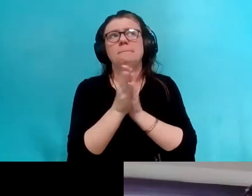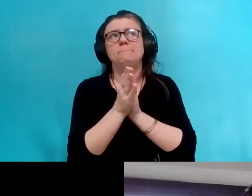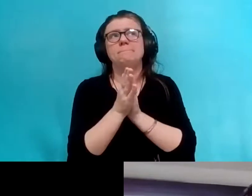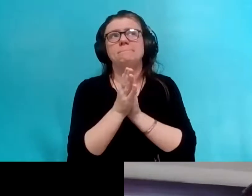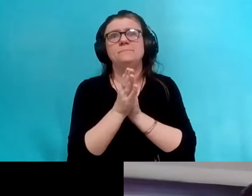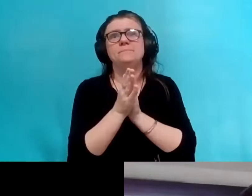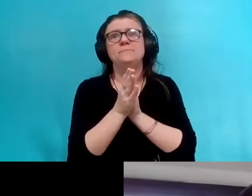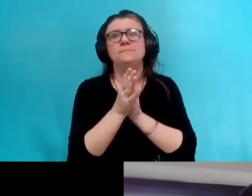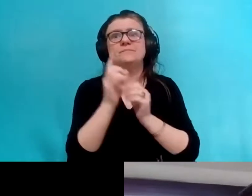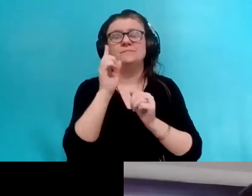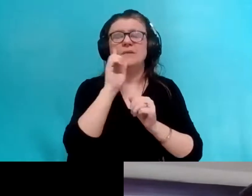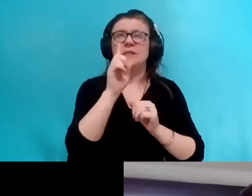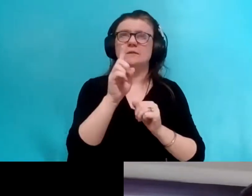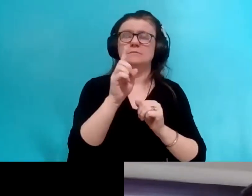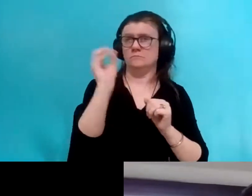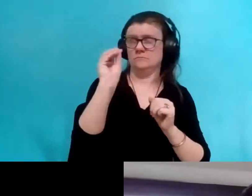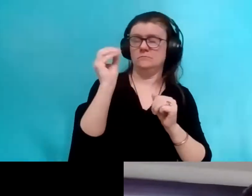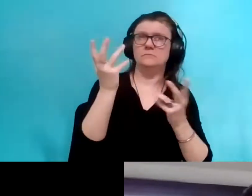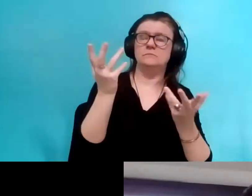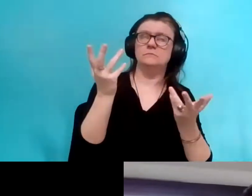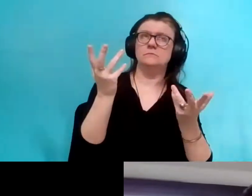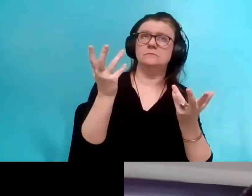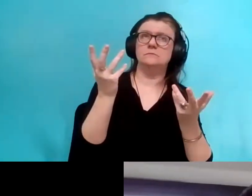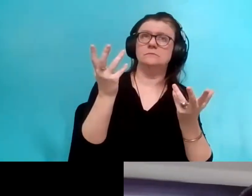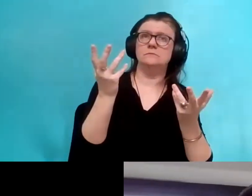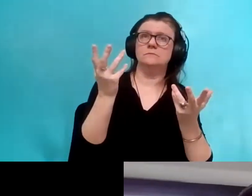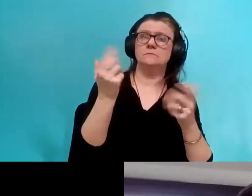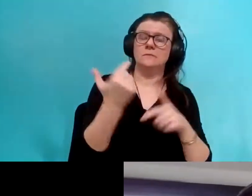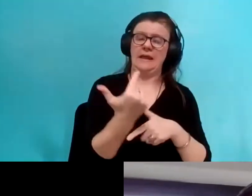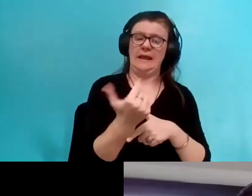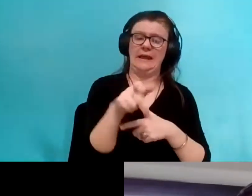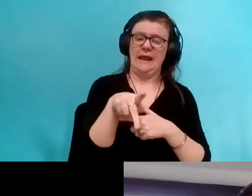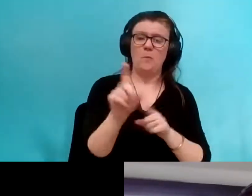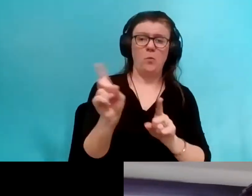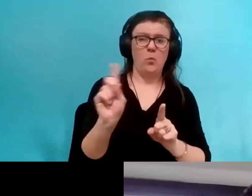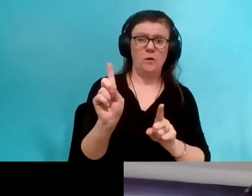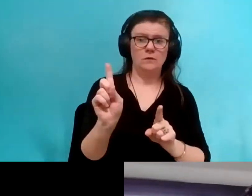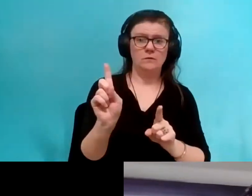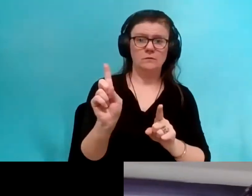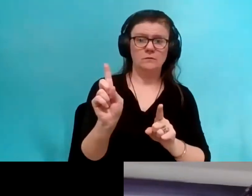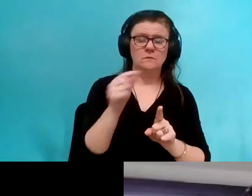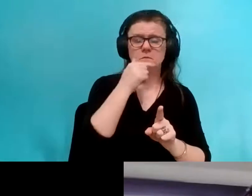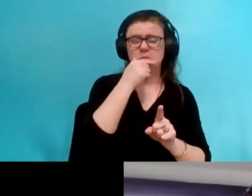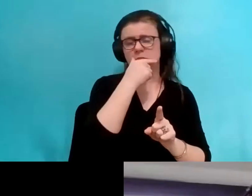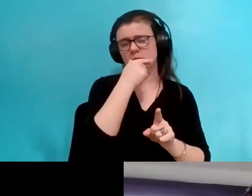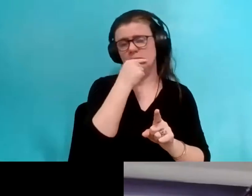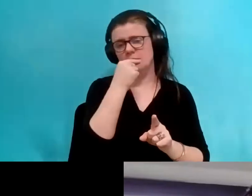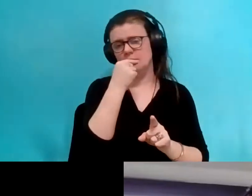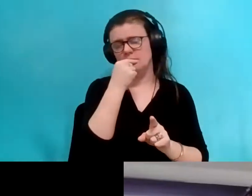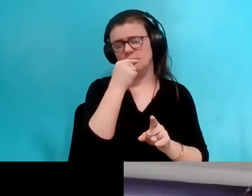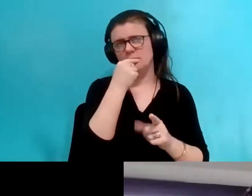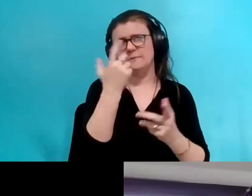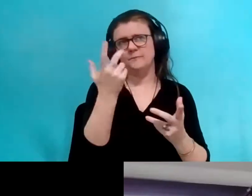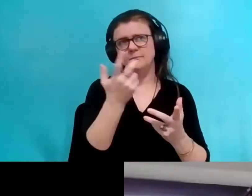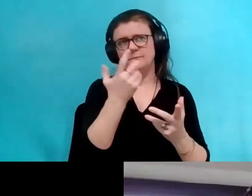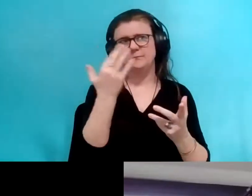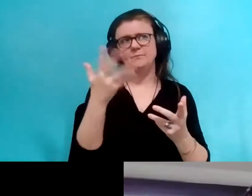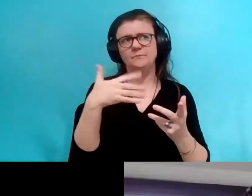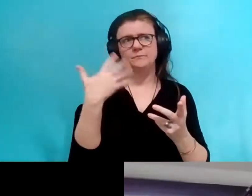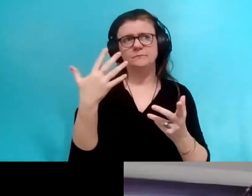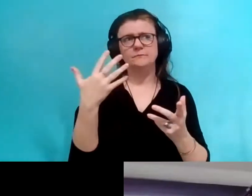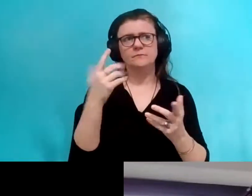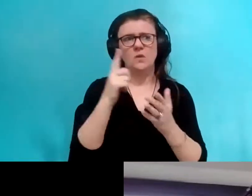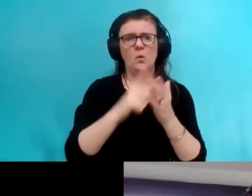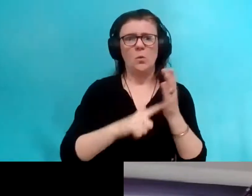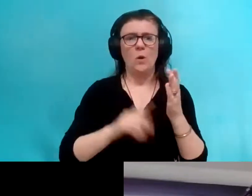haven't had, I think, a lot of engagement is basically in determining what those